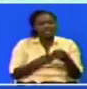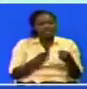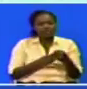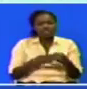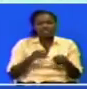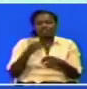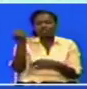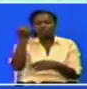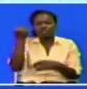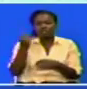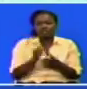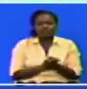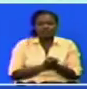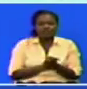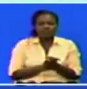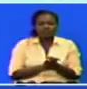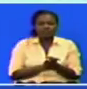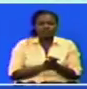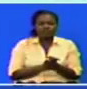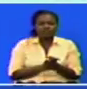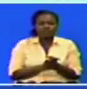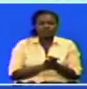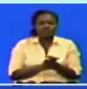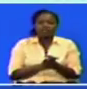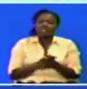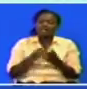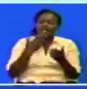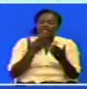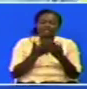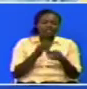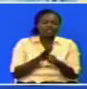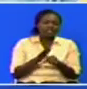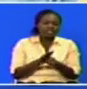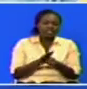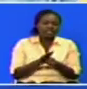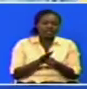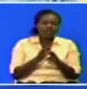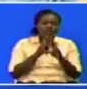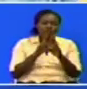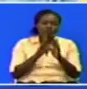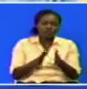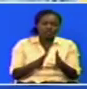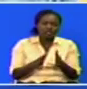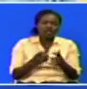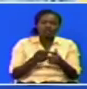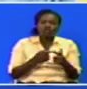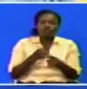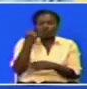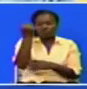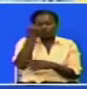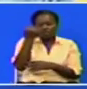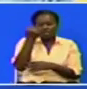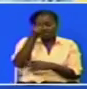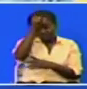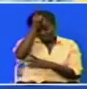Mumias. Back to you in the studio, Akisa. Thank you very much, Rashid, for that. Rashid Ronald joining us from Mumias, where he's